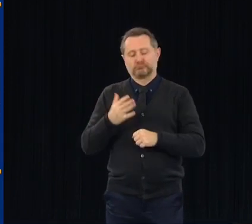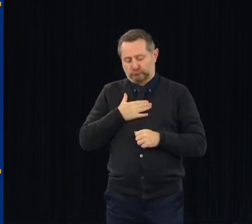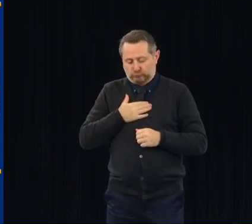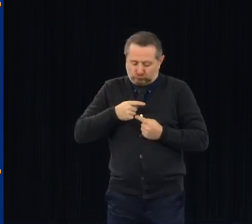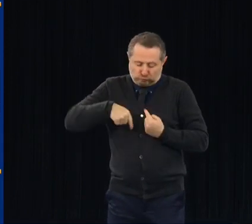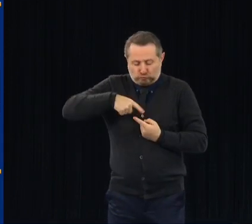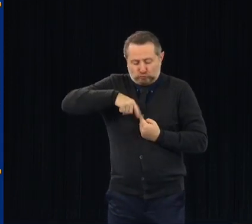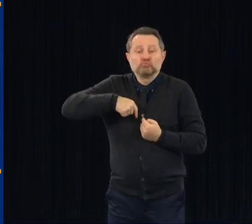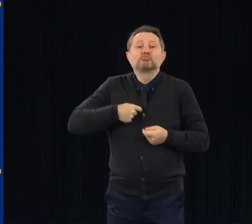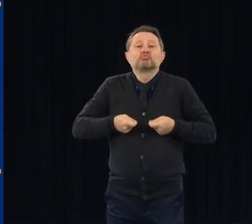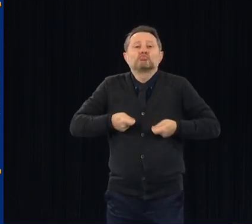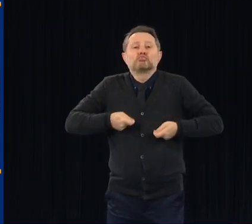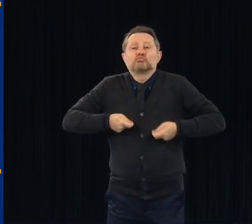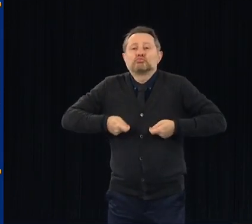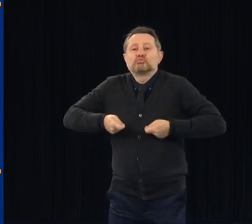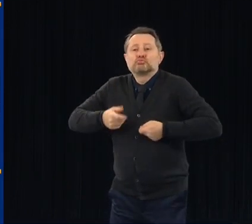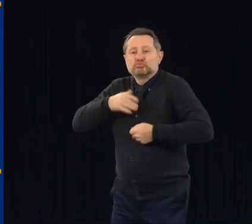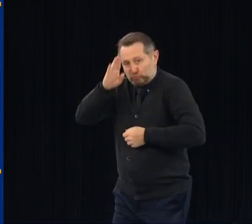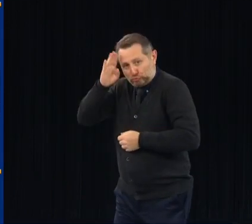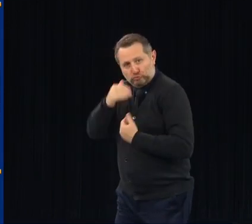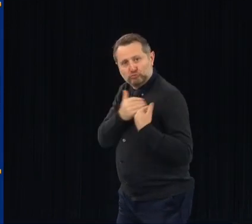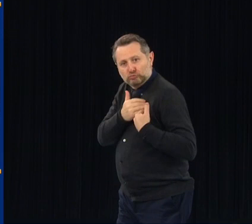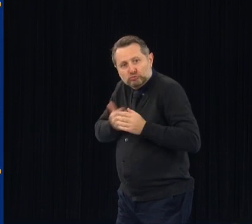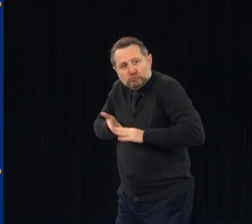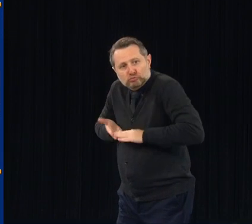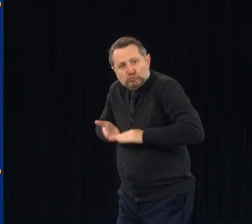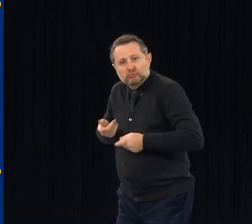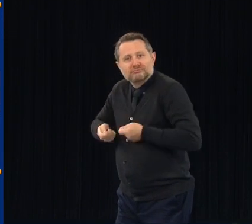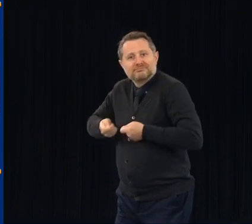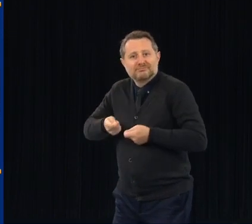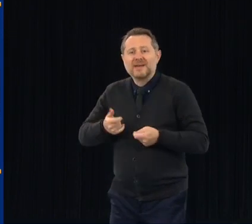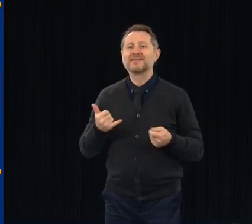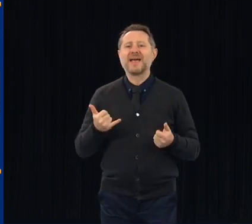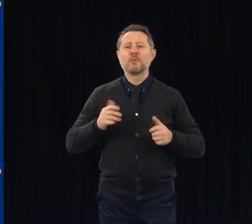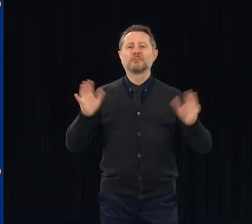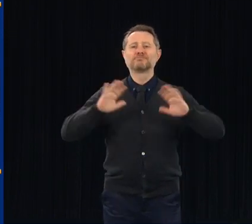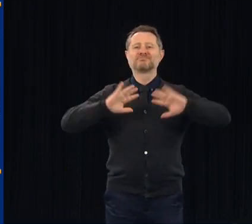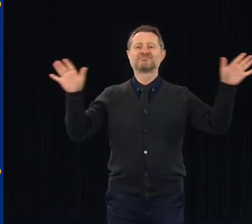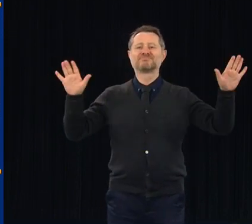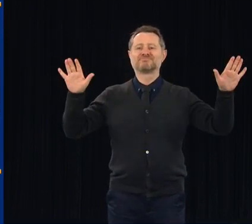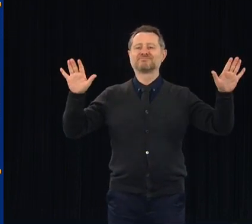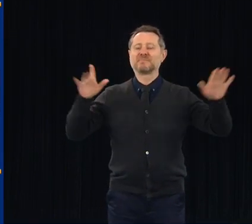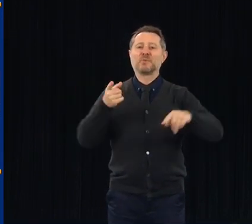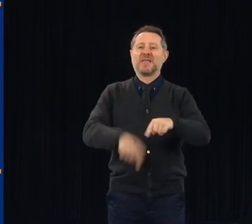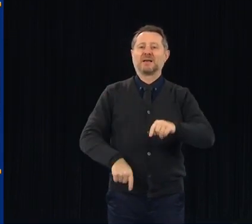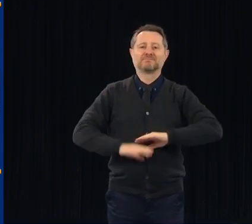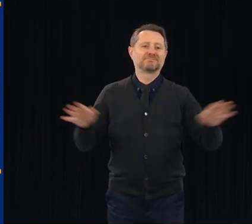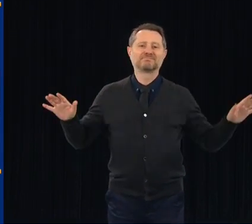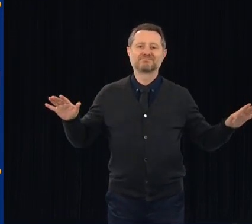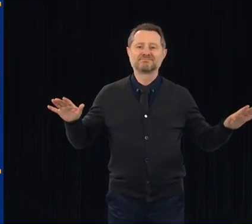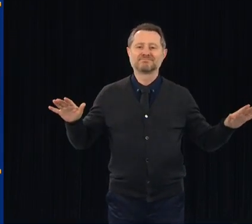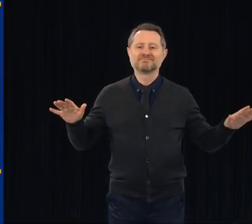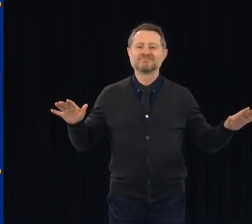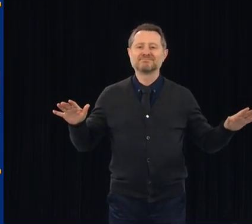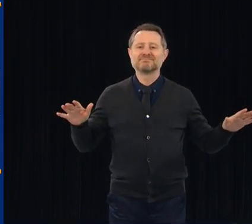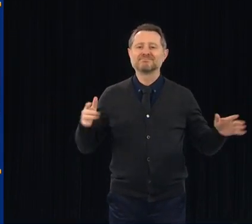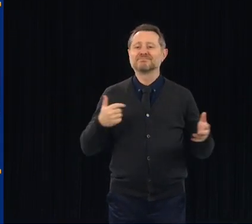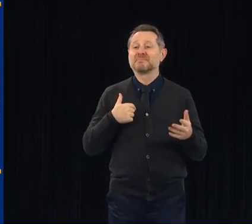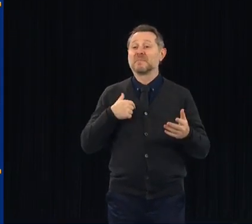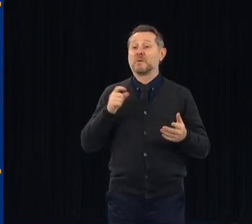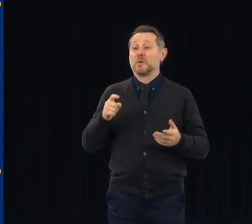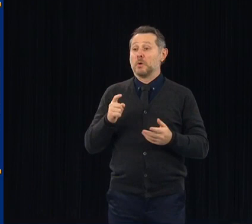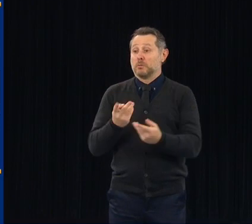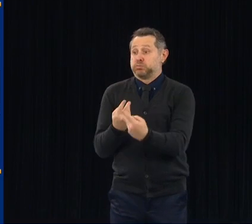and managing their own affairs. That doesn't work. We have to balance the patient